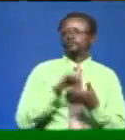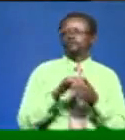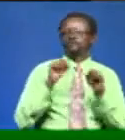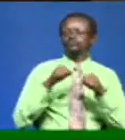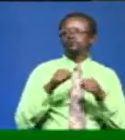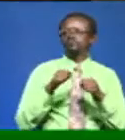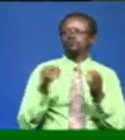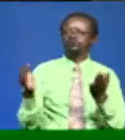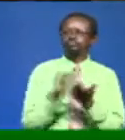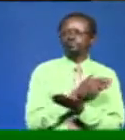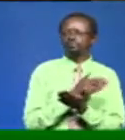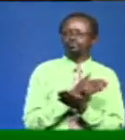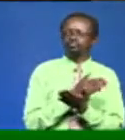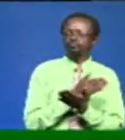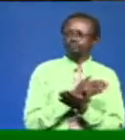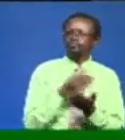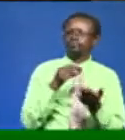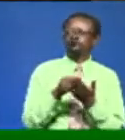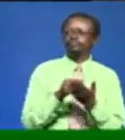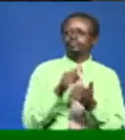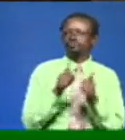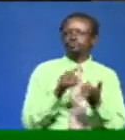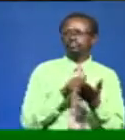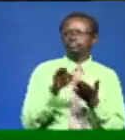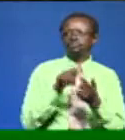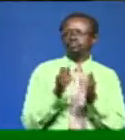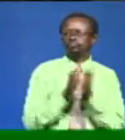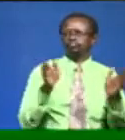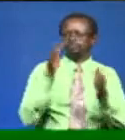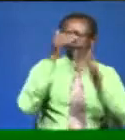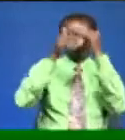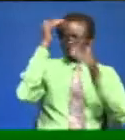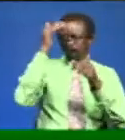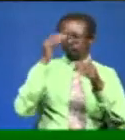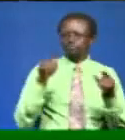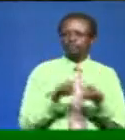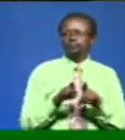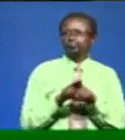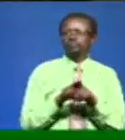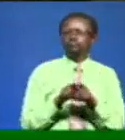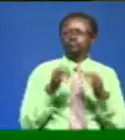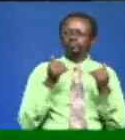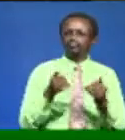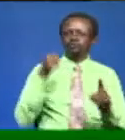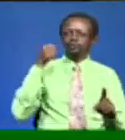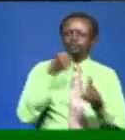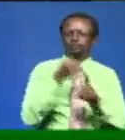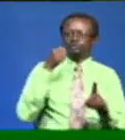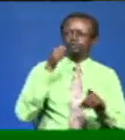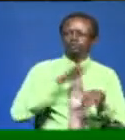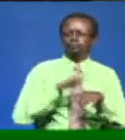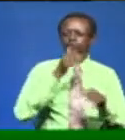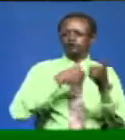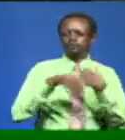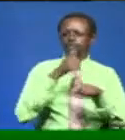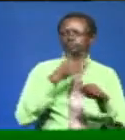public universities, with calls for them to look to other sources of revenue. The overall impact of such an action would jeopardize